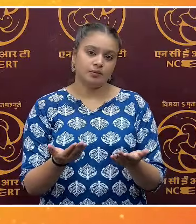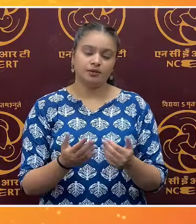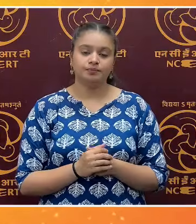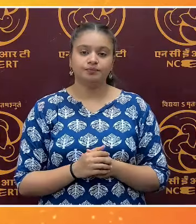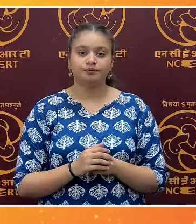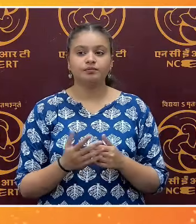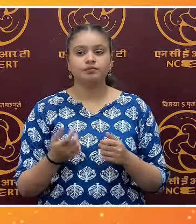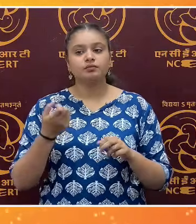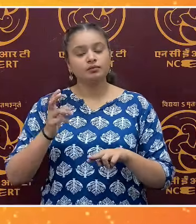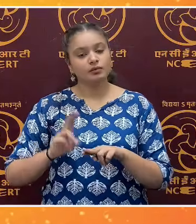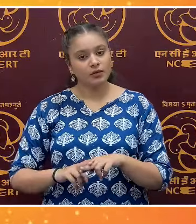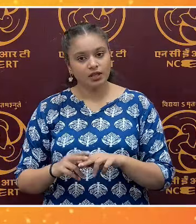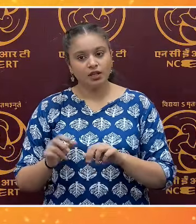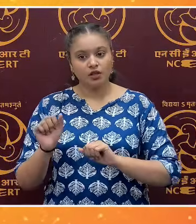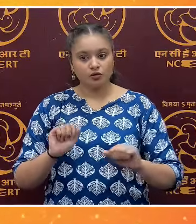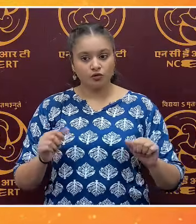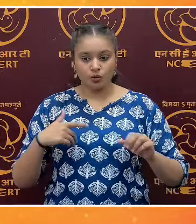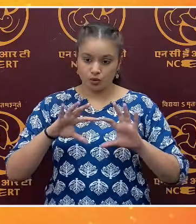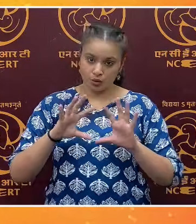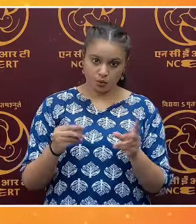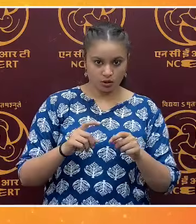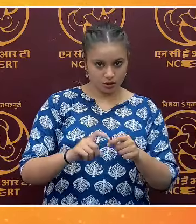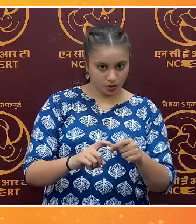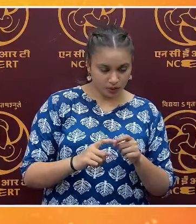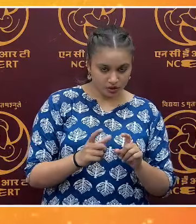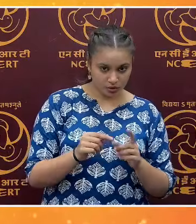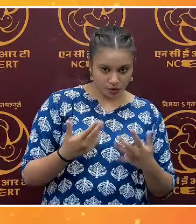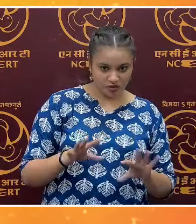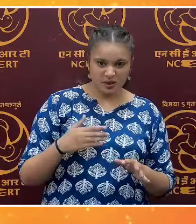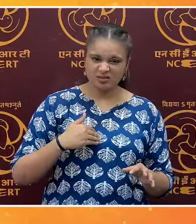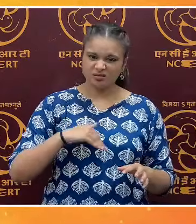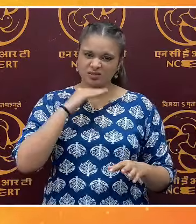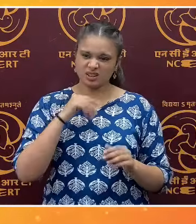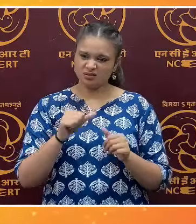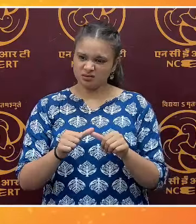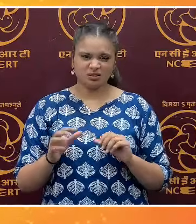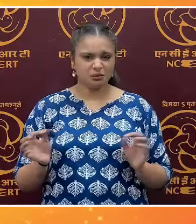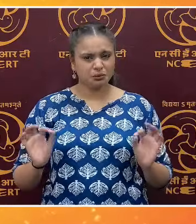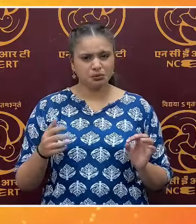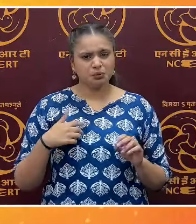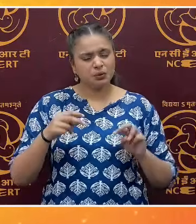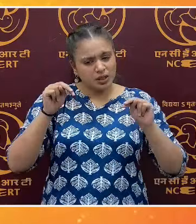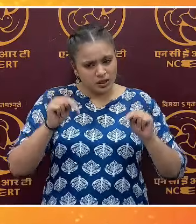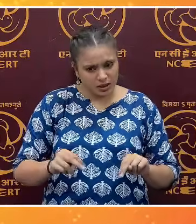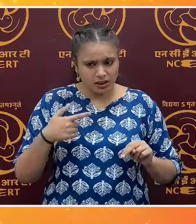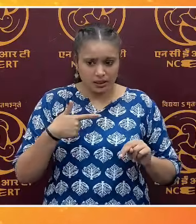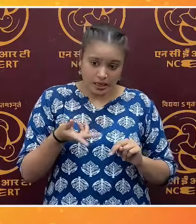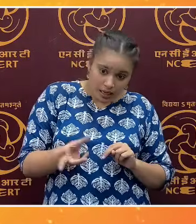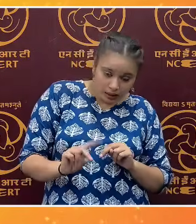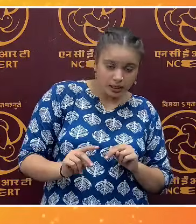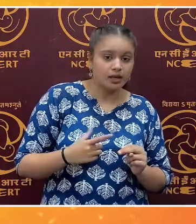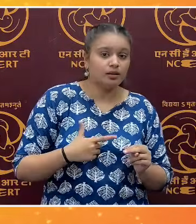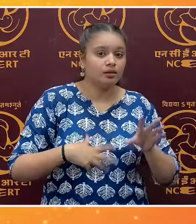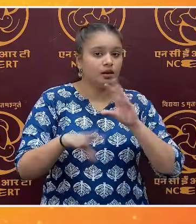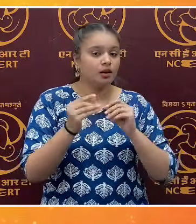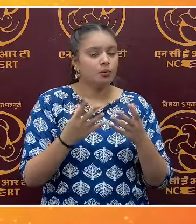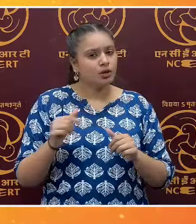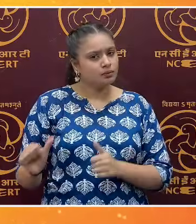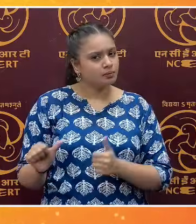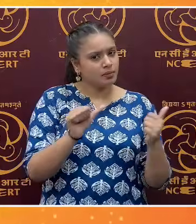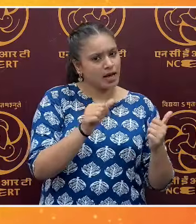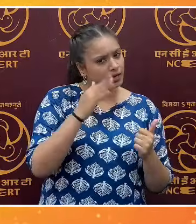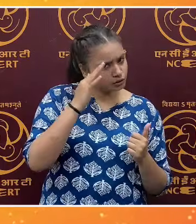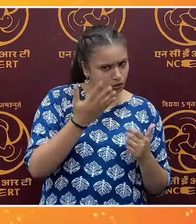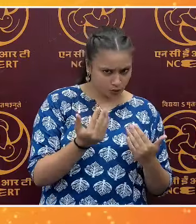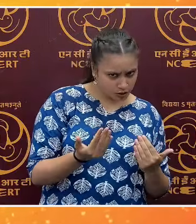And ma'am, in case we have attempted all the questions, but we are not satisfied with the answers, we need to learn things again. We can always go back to the theory